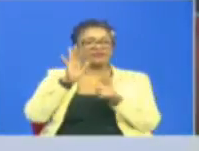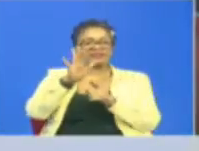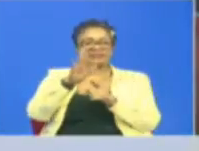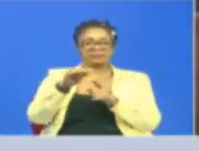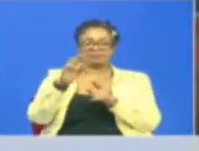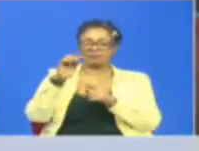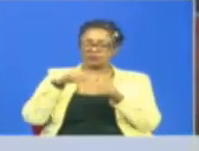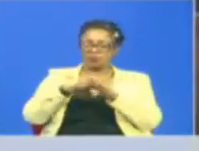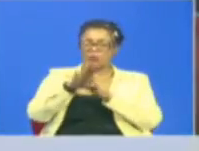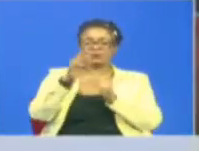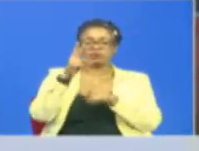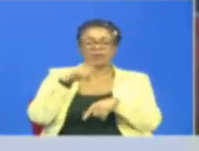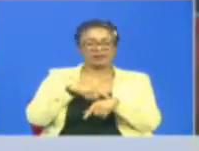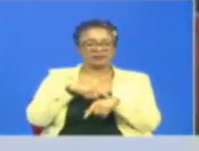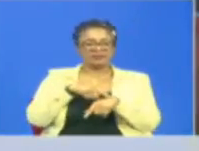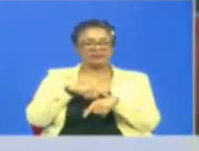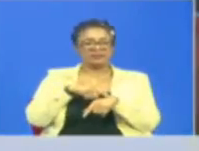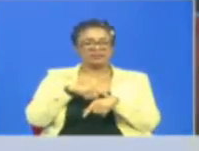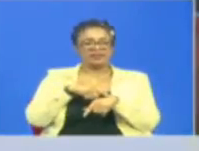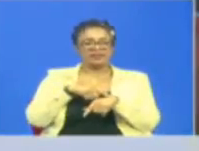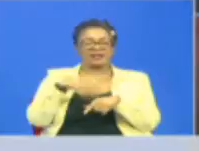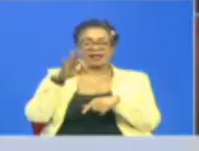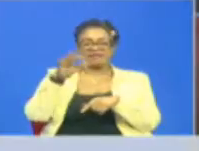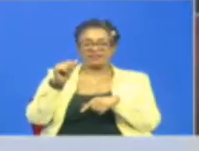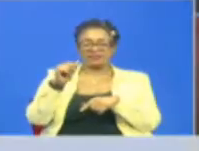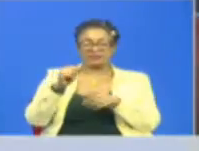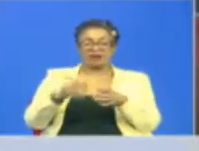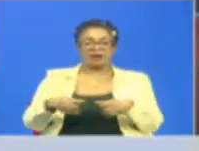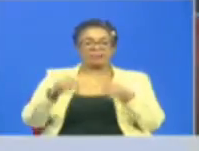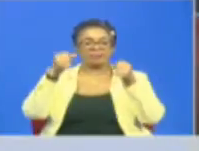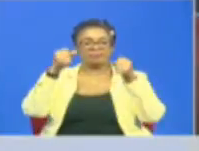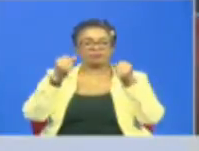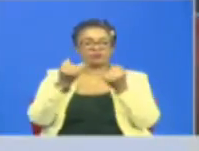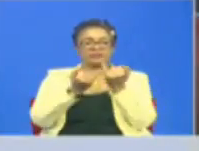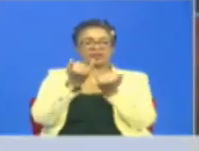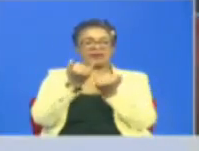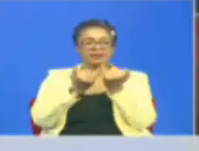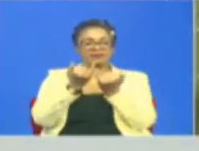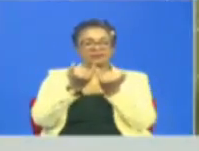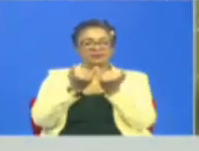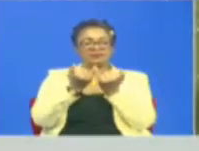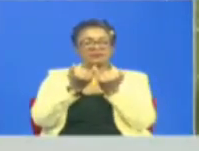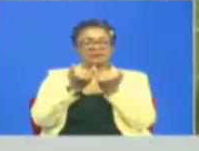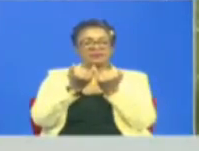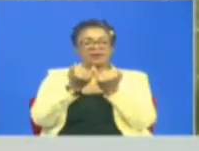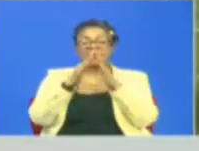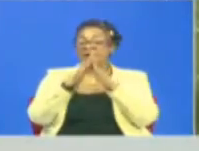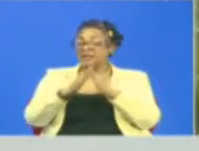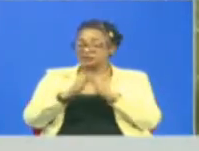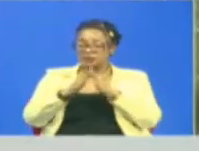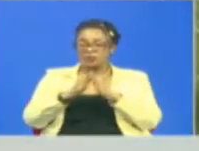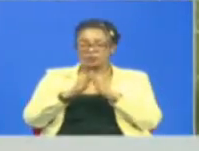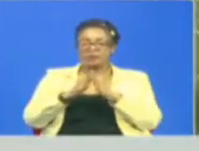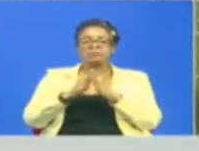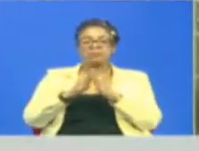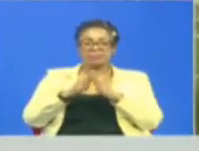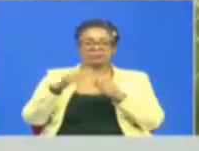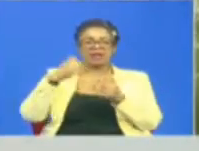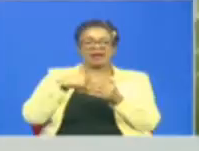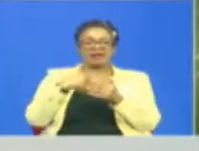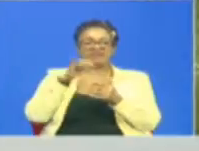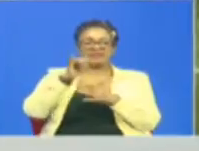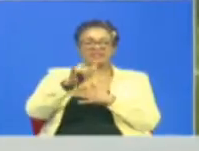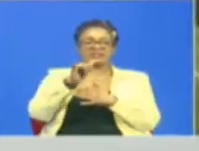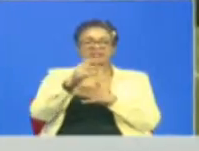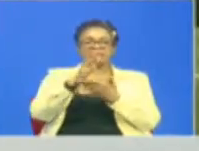to beat Chelsea 2-1 in the FA Cup final on Saturday. Arsenal's captain dropped the trophy before lifting his